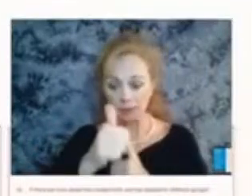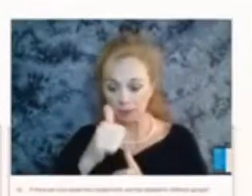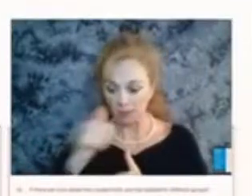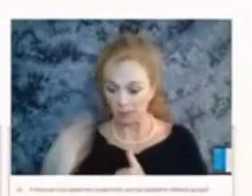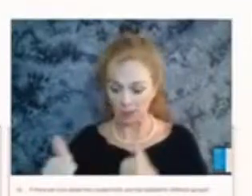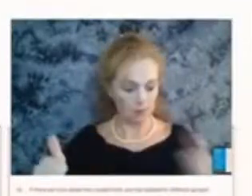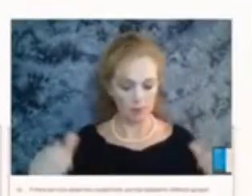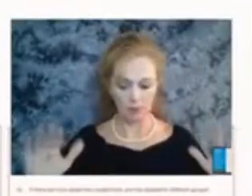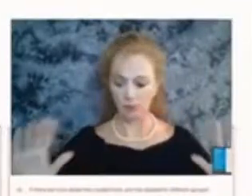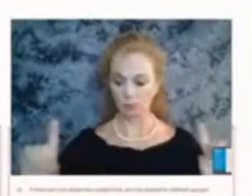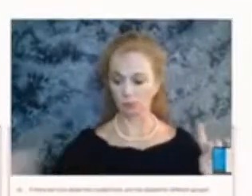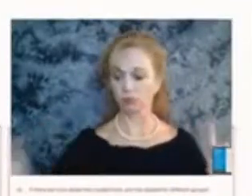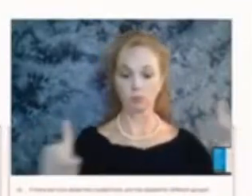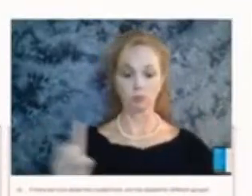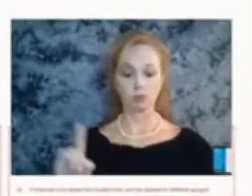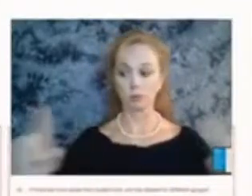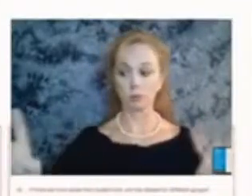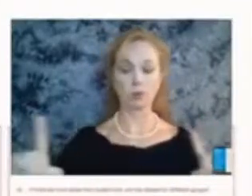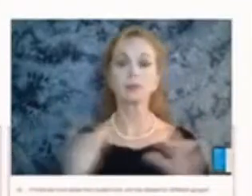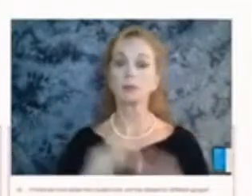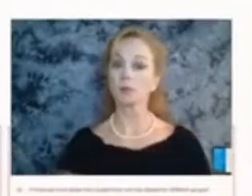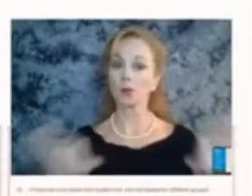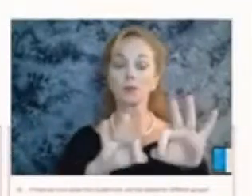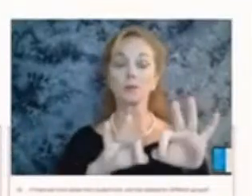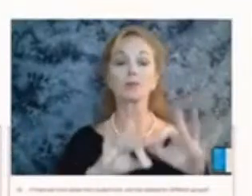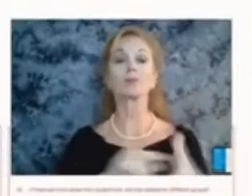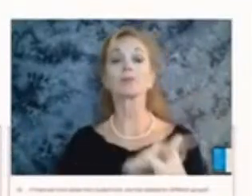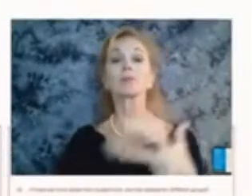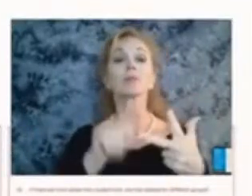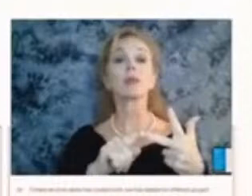distanced. Our common areas also